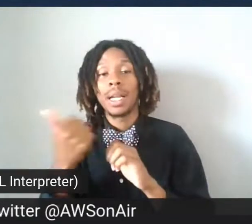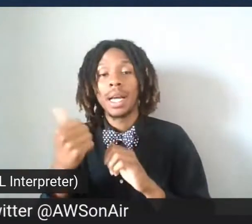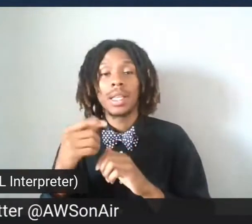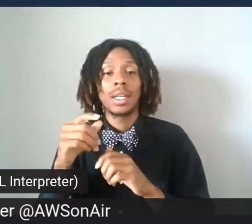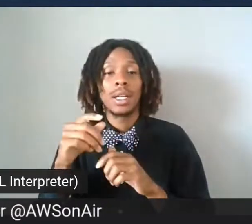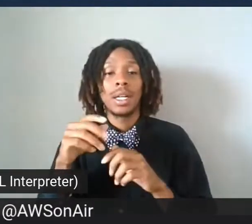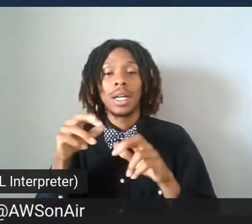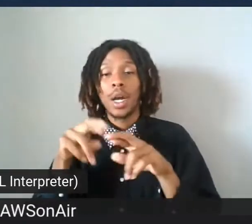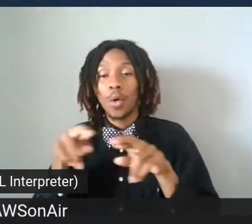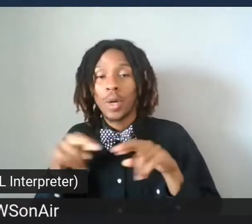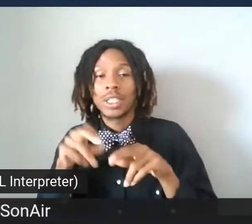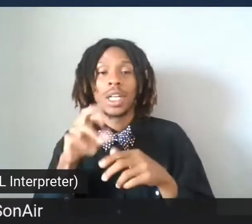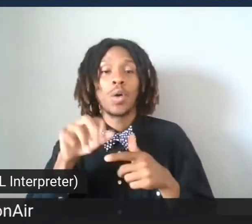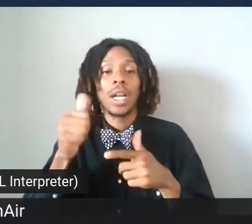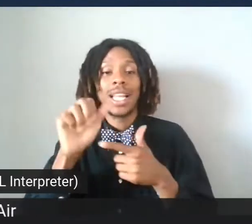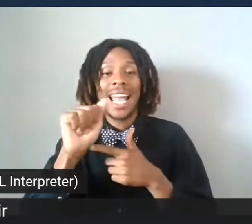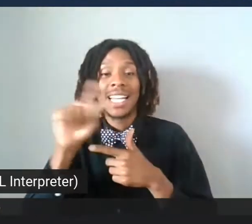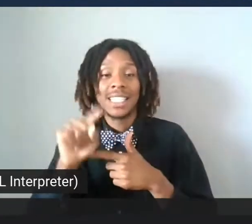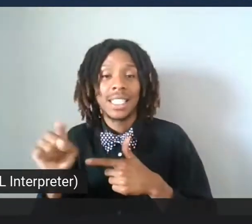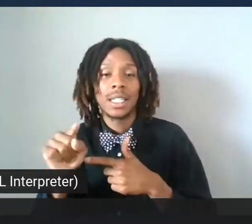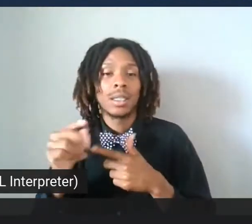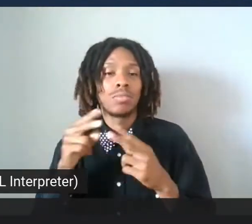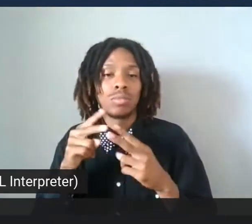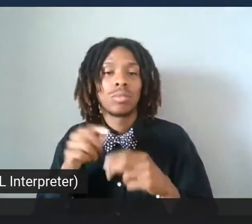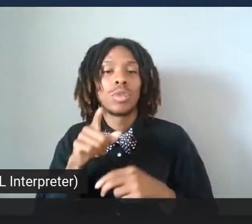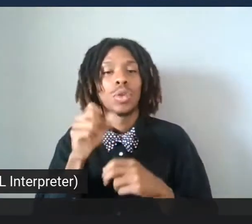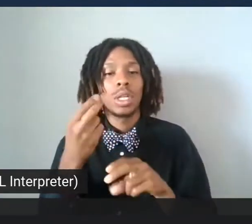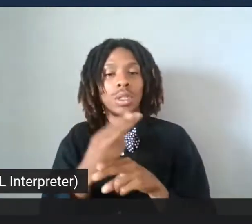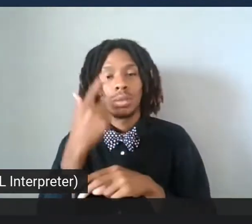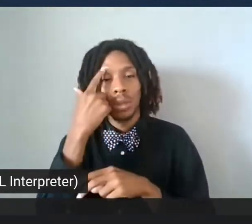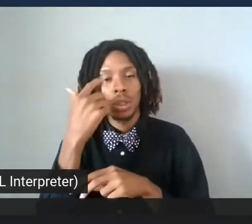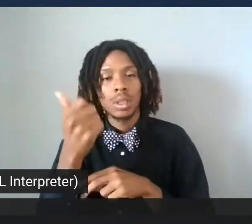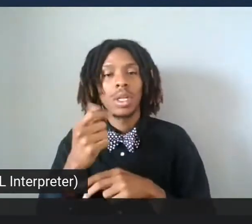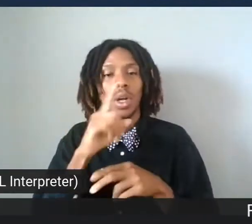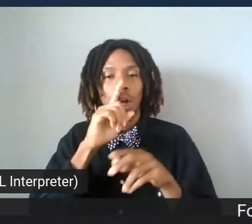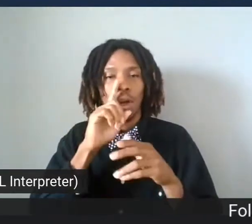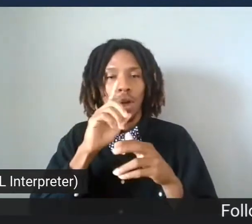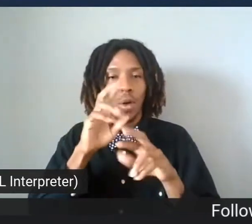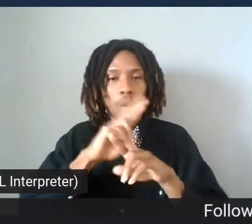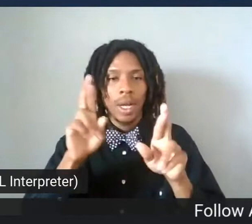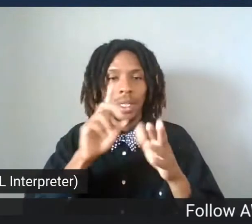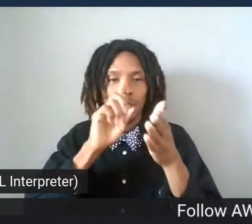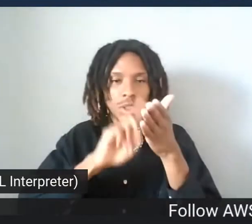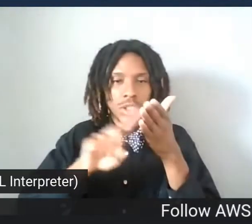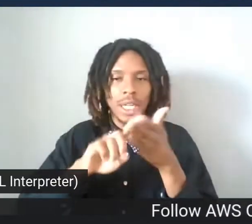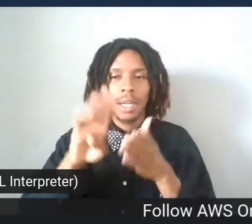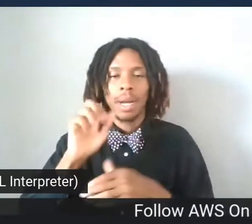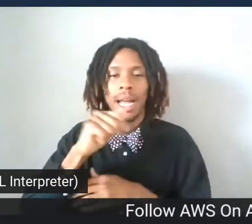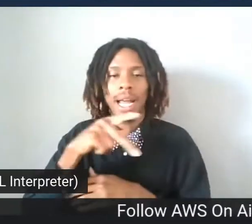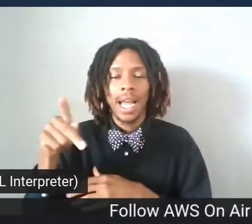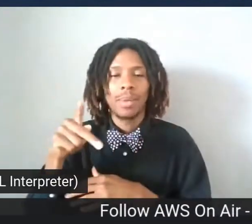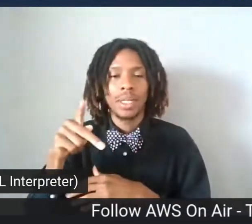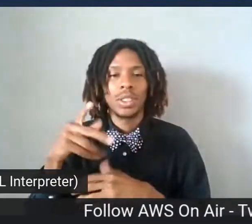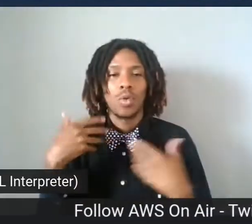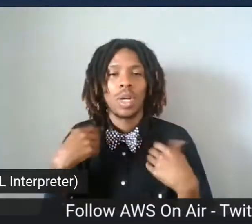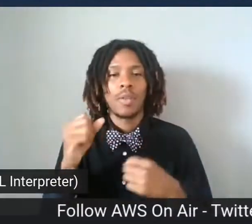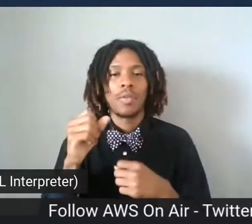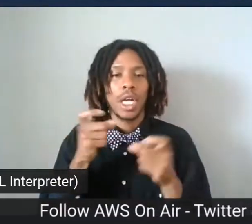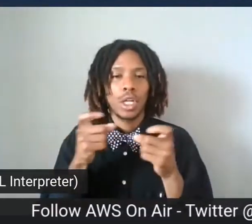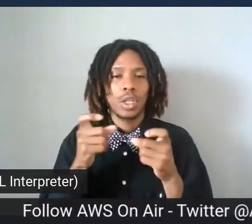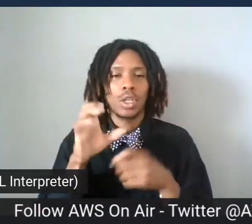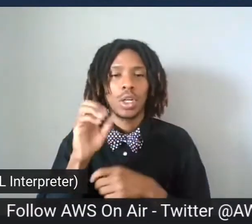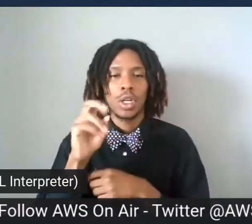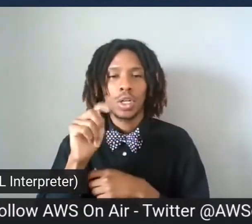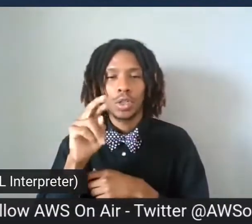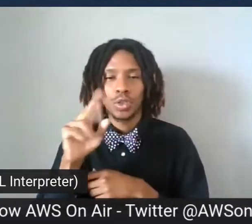another region. You can use the readiness checks that's provided by Application Recovery Controller.